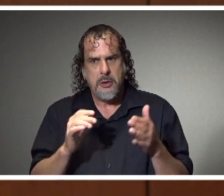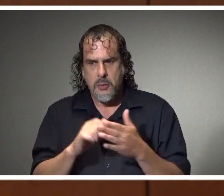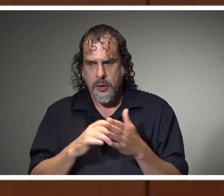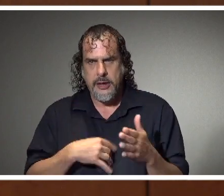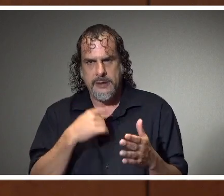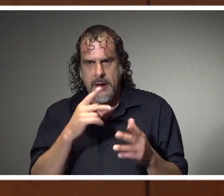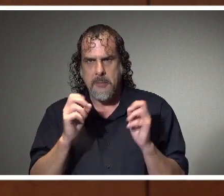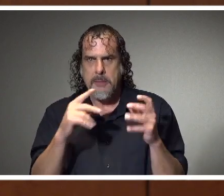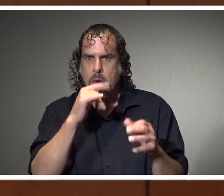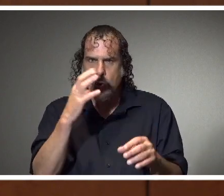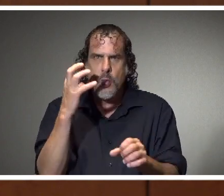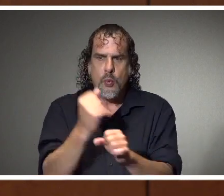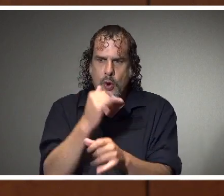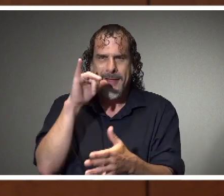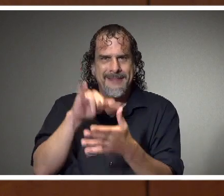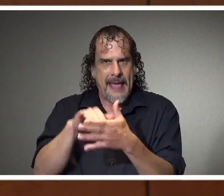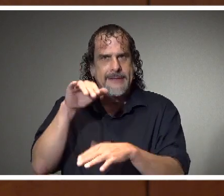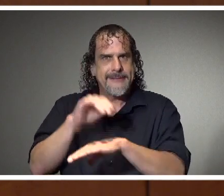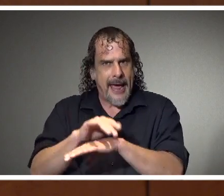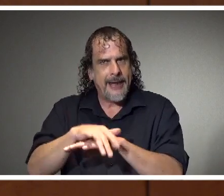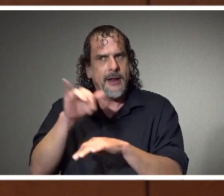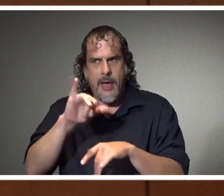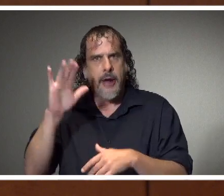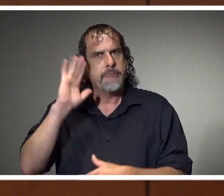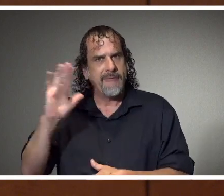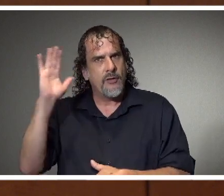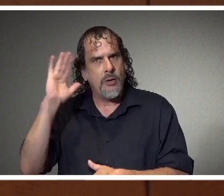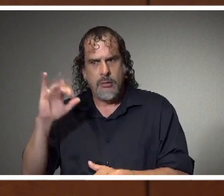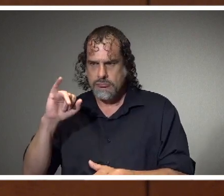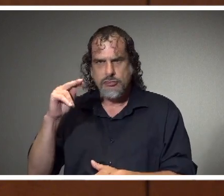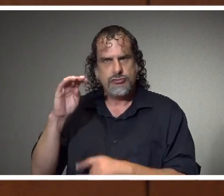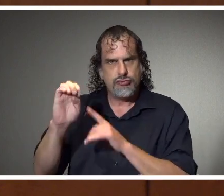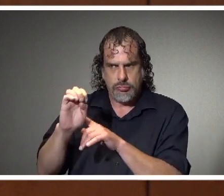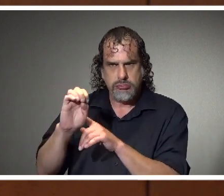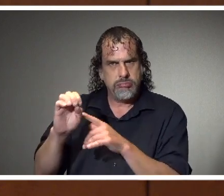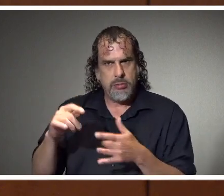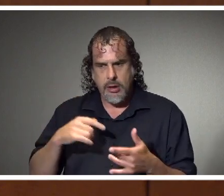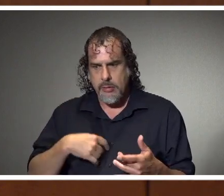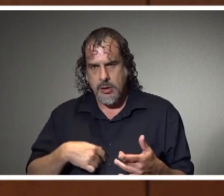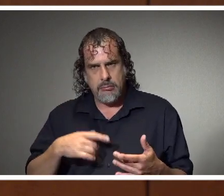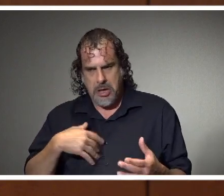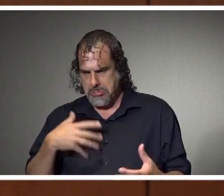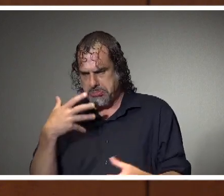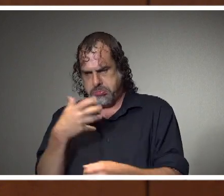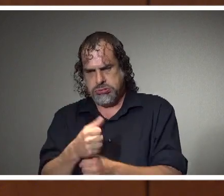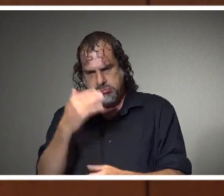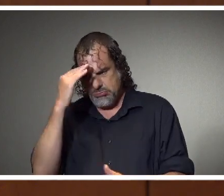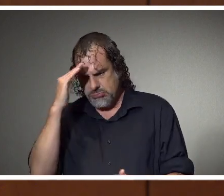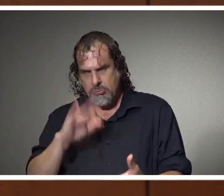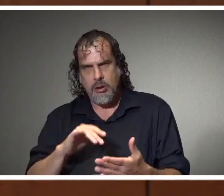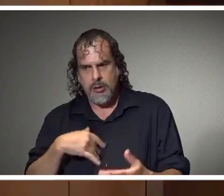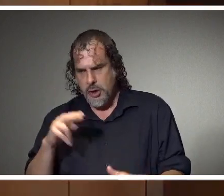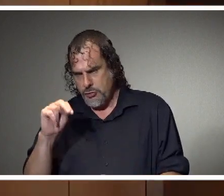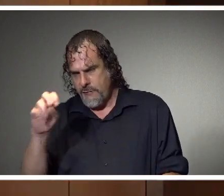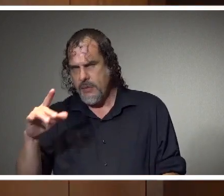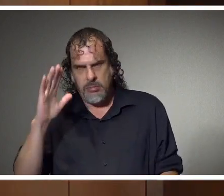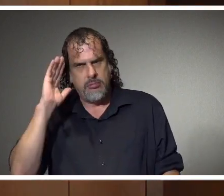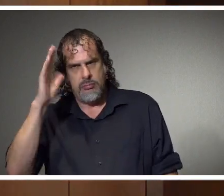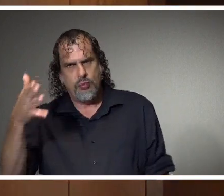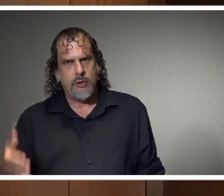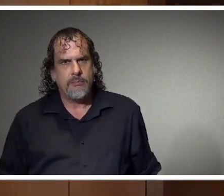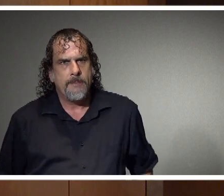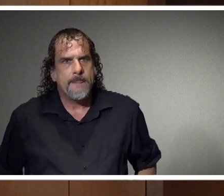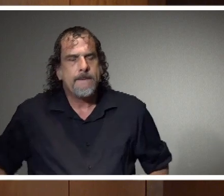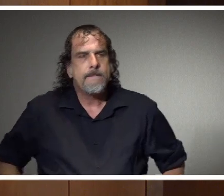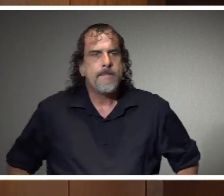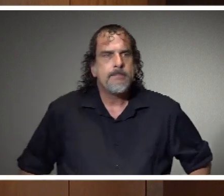night as we have done in the past. I think we can do it in June, and I'm fully confident we can do it in November. Tate Reeves